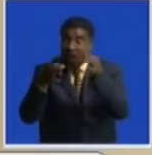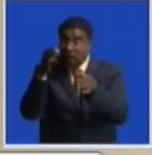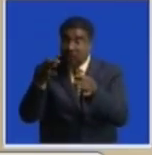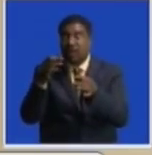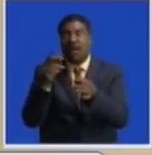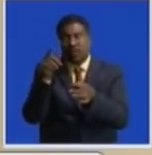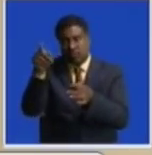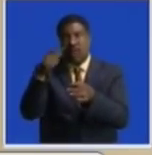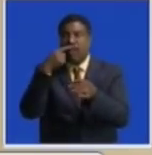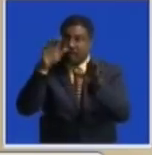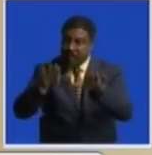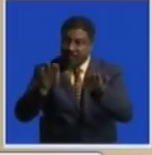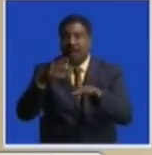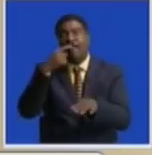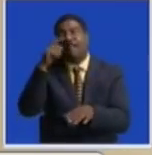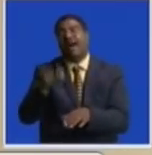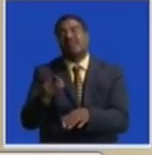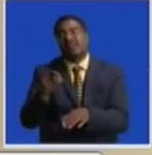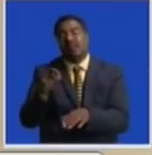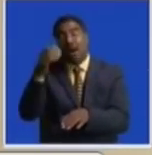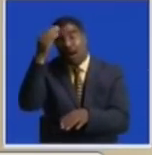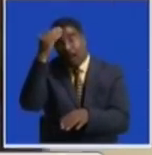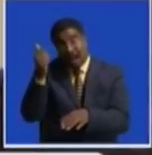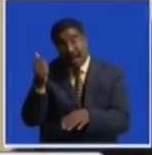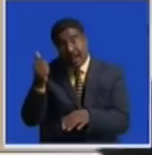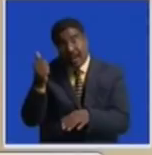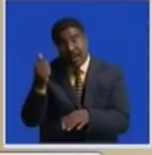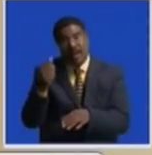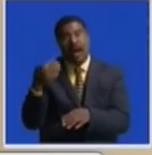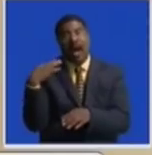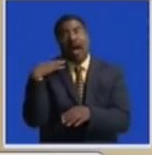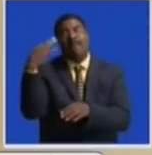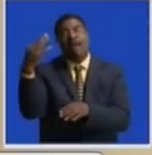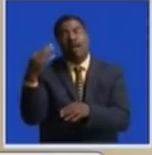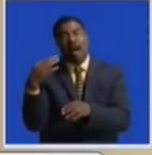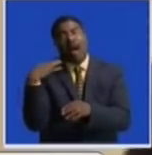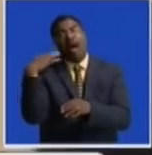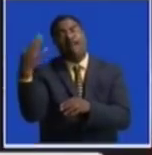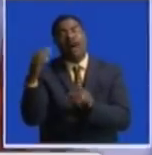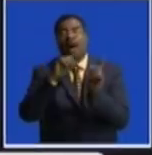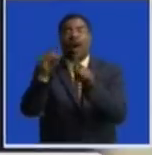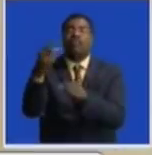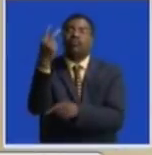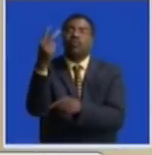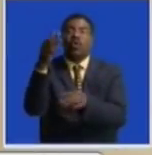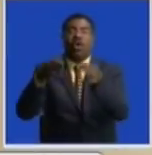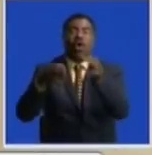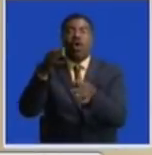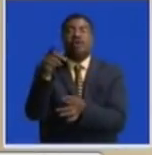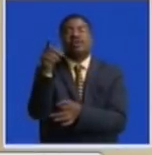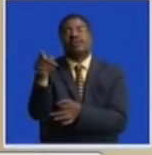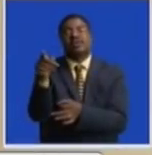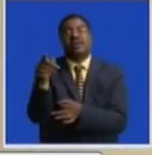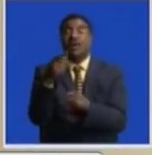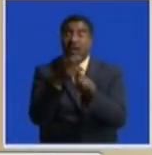Your presence here is necessary because appeals that will be coming to your 2 courts will be arising